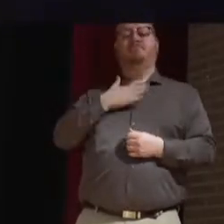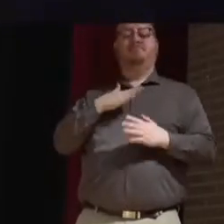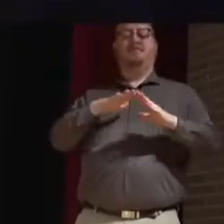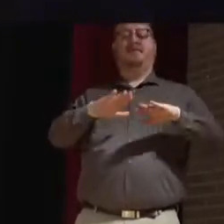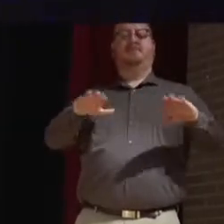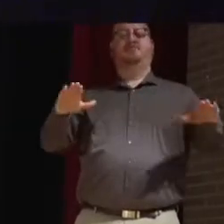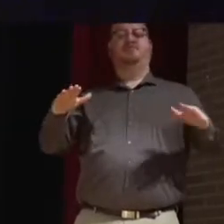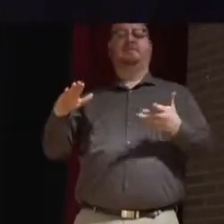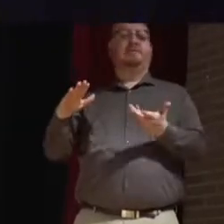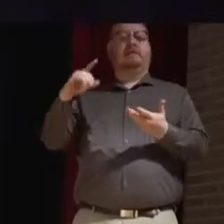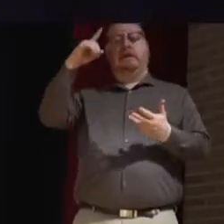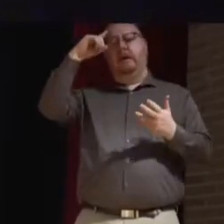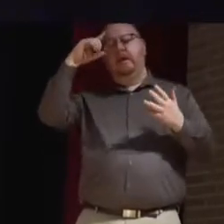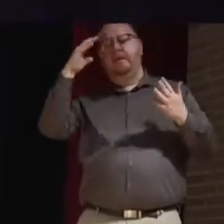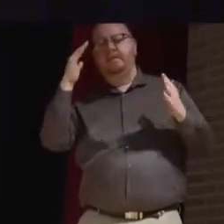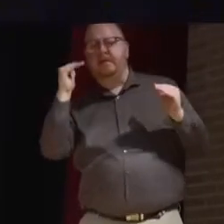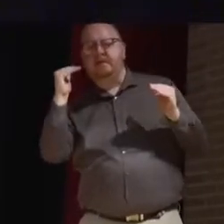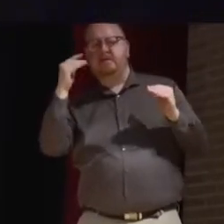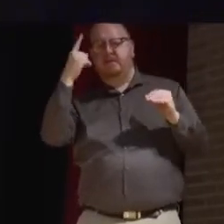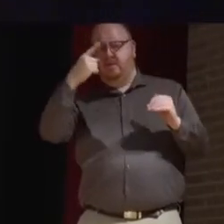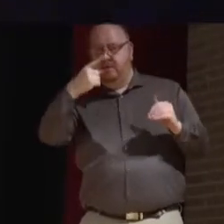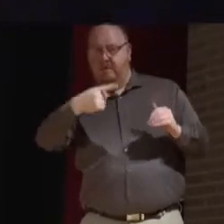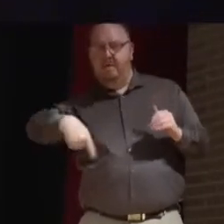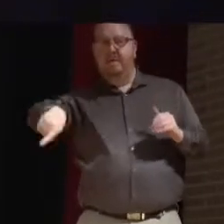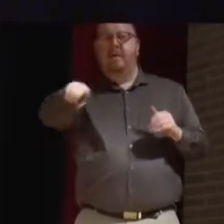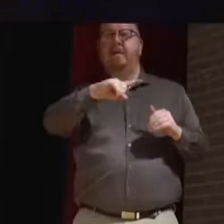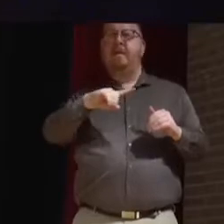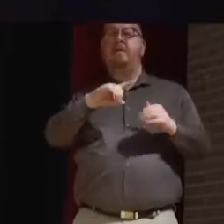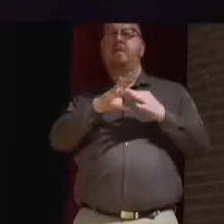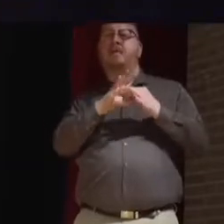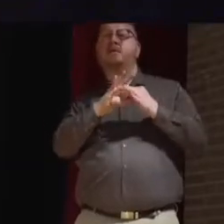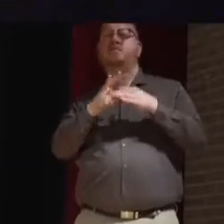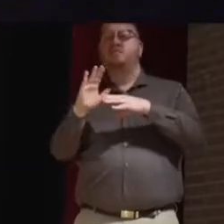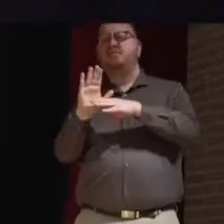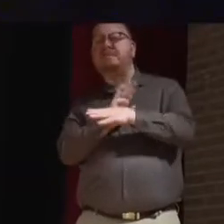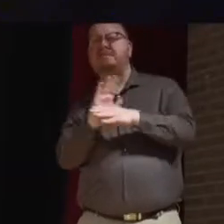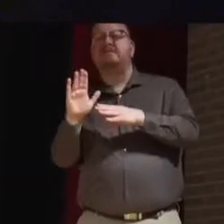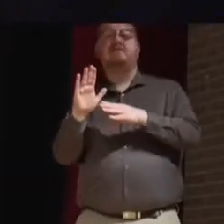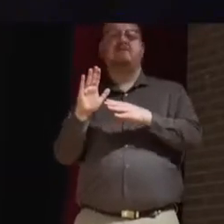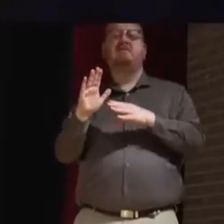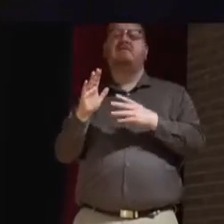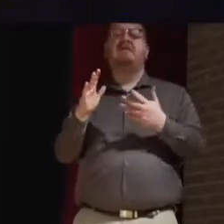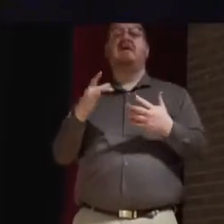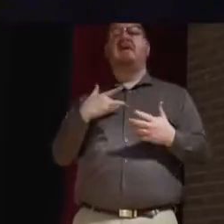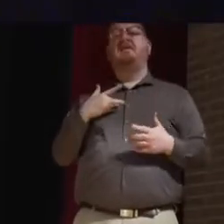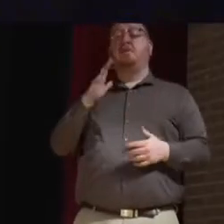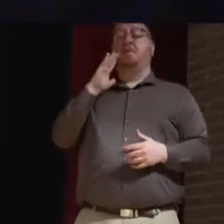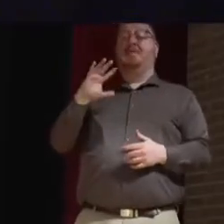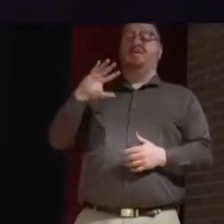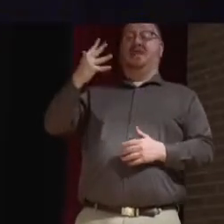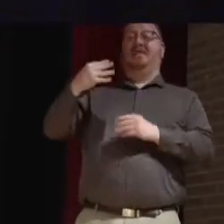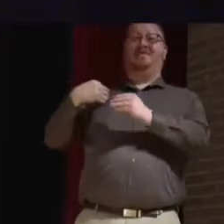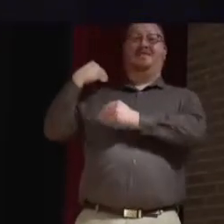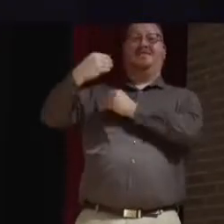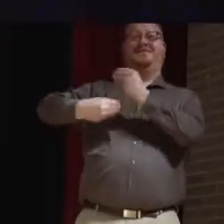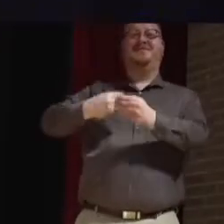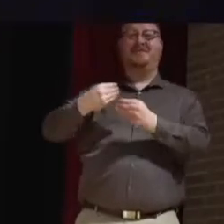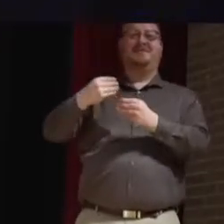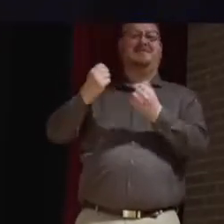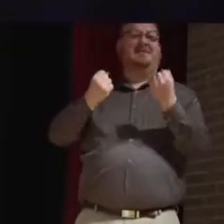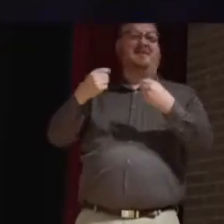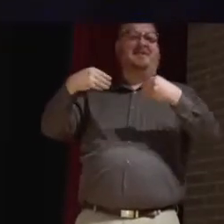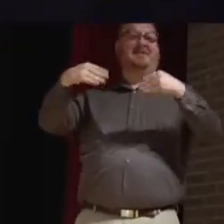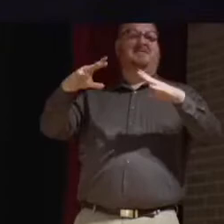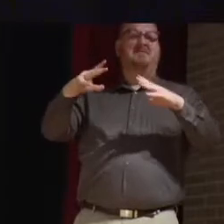don't have any expectations for them from a business sense that we're going to have a fifth generation. It'd be nice, but if it happens,